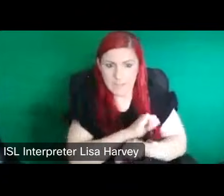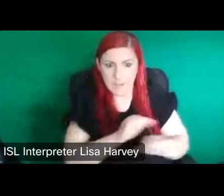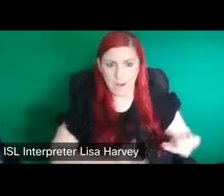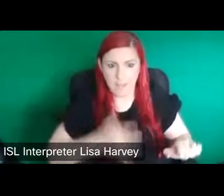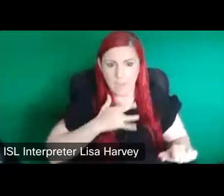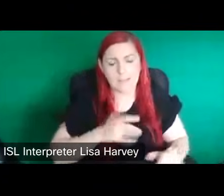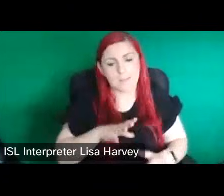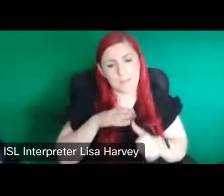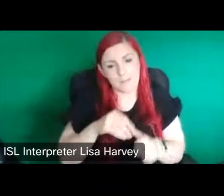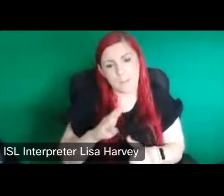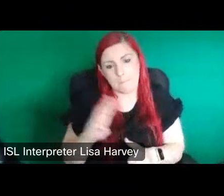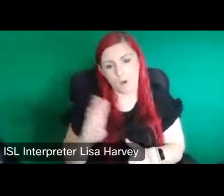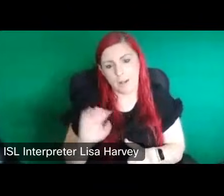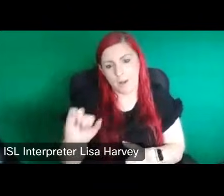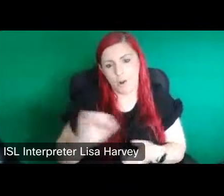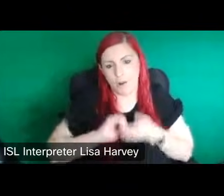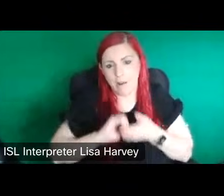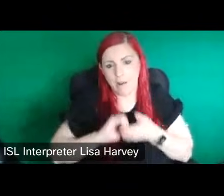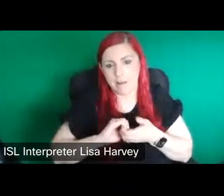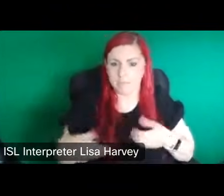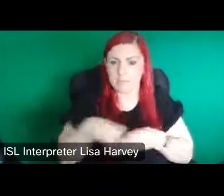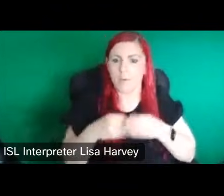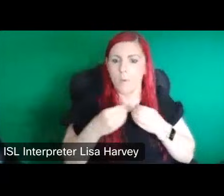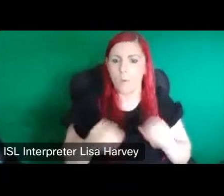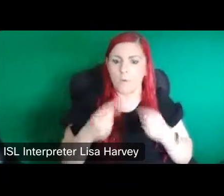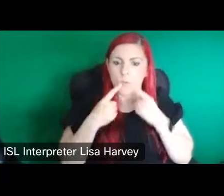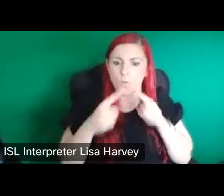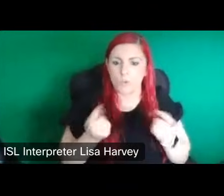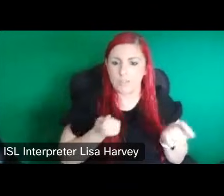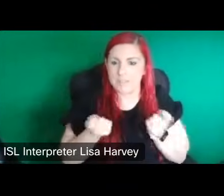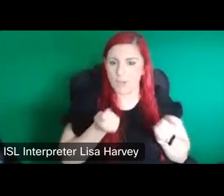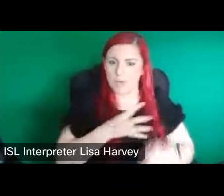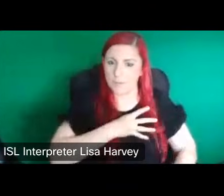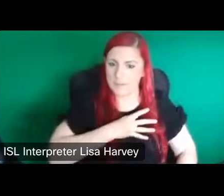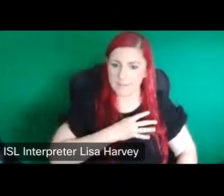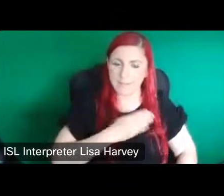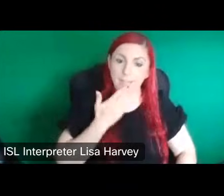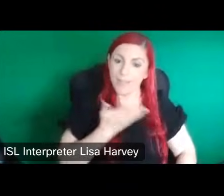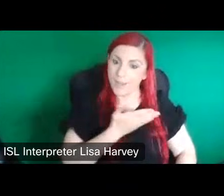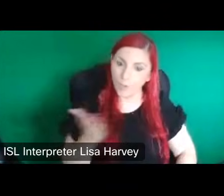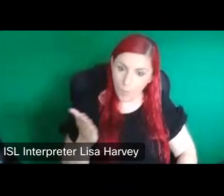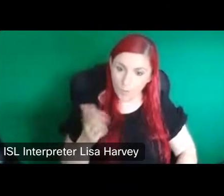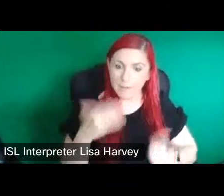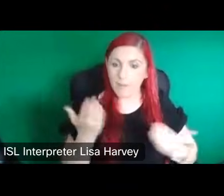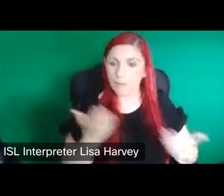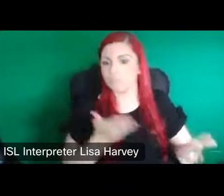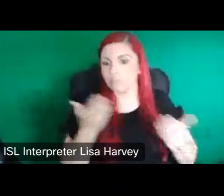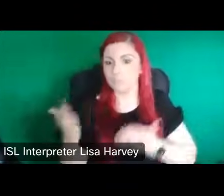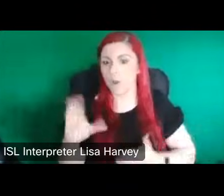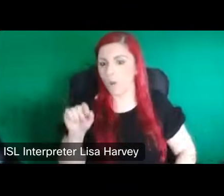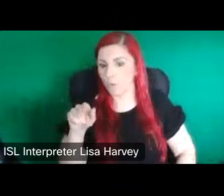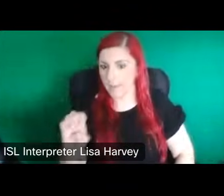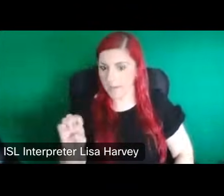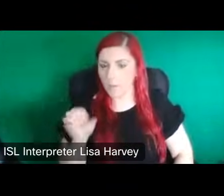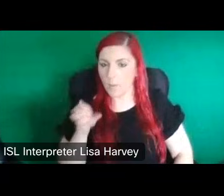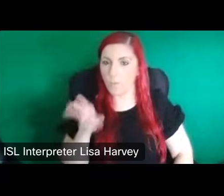colleagues who've participated in the Open Disclosure Steering Committee. So thank you all, and I'm now going to hand back to Lorraine,